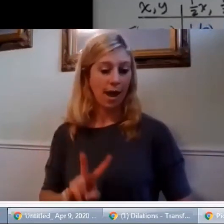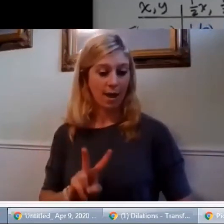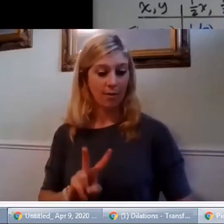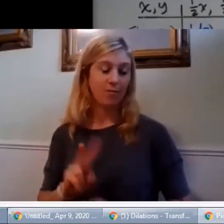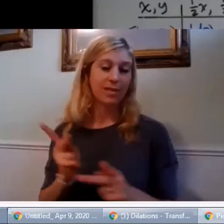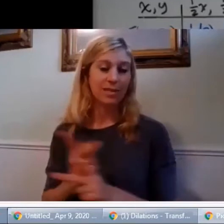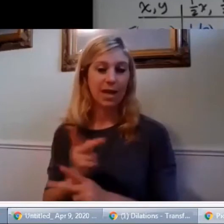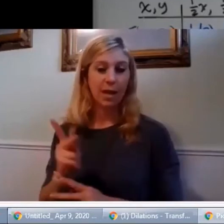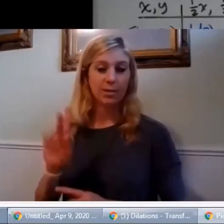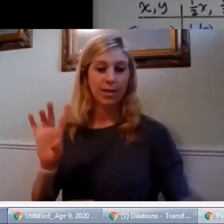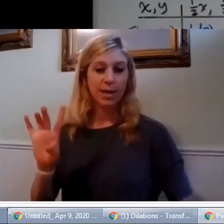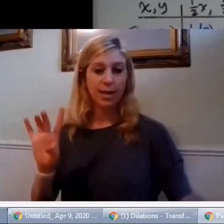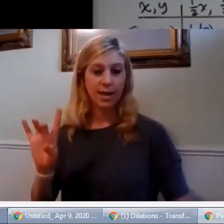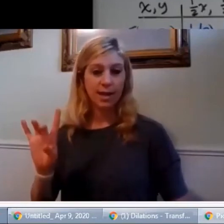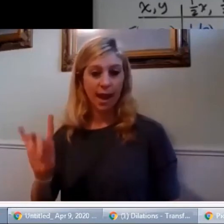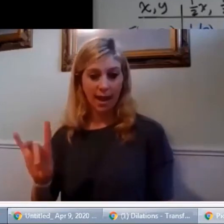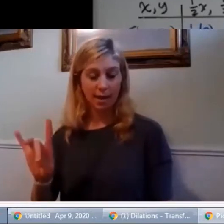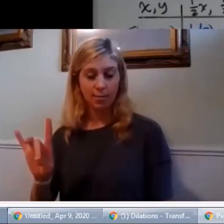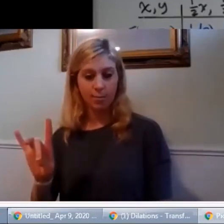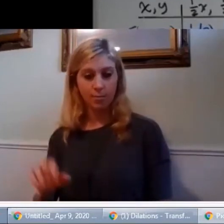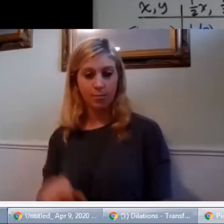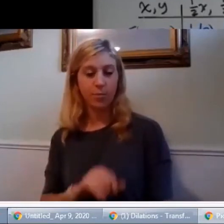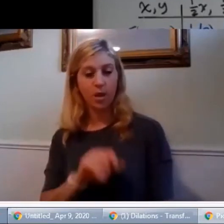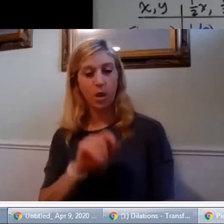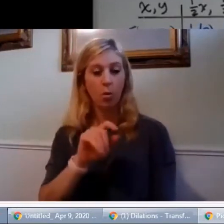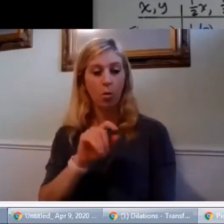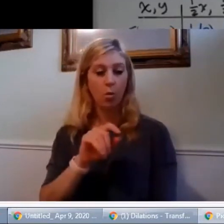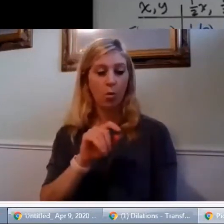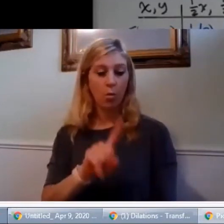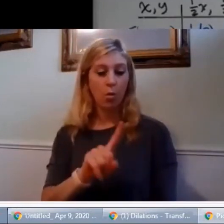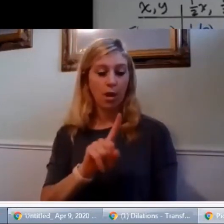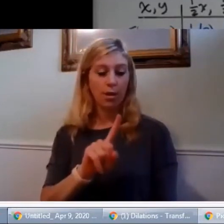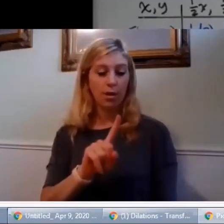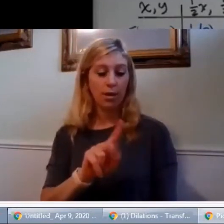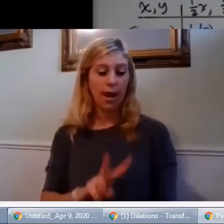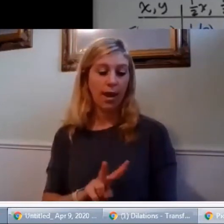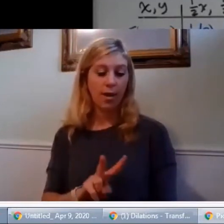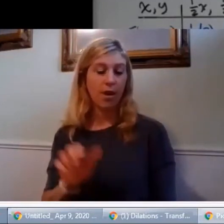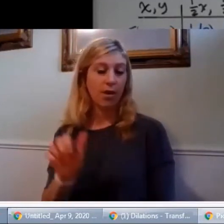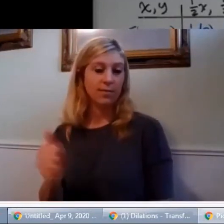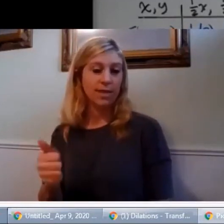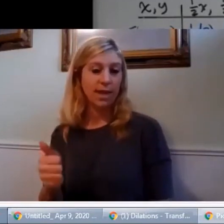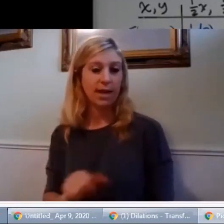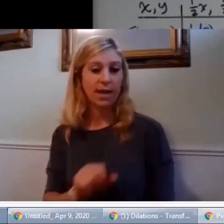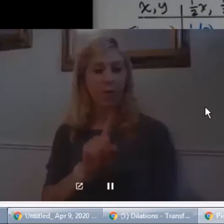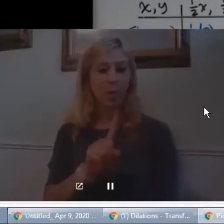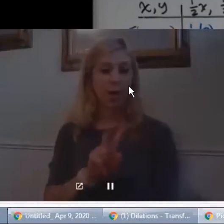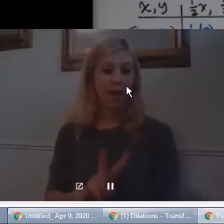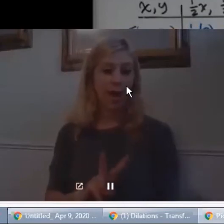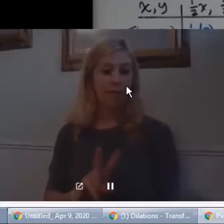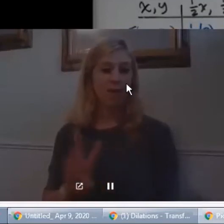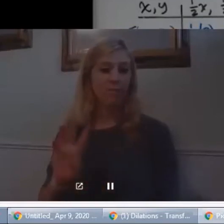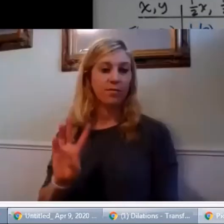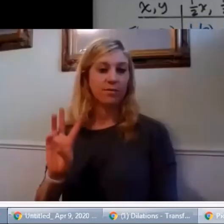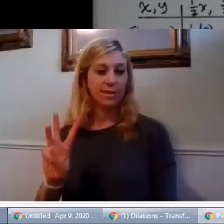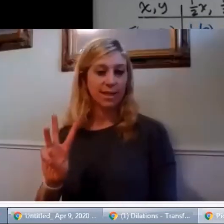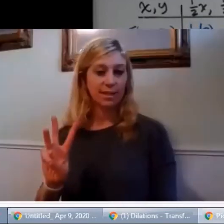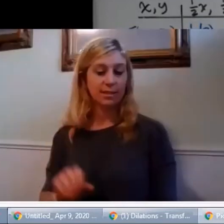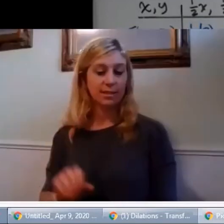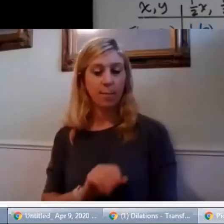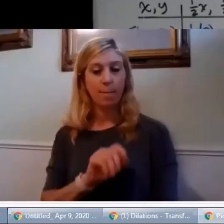10 and 1/2 of 6. This one is 1/2 of 8